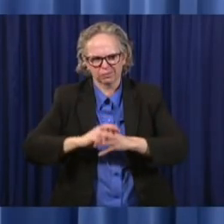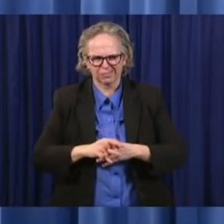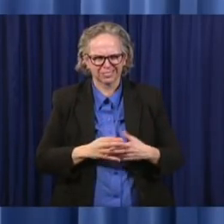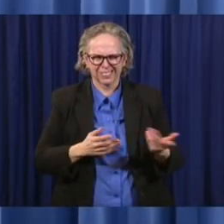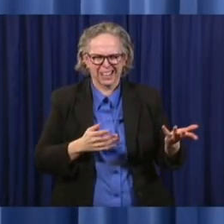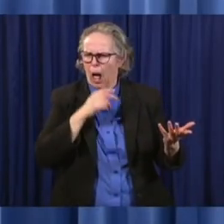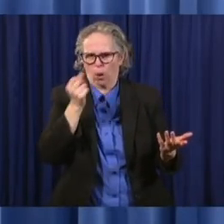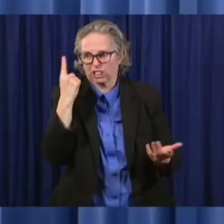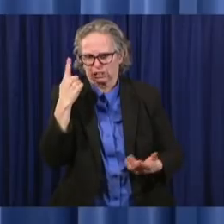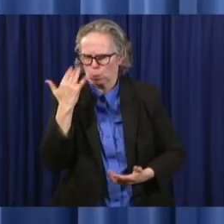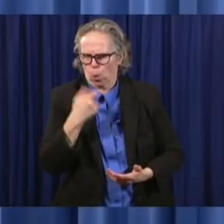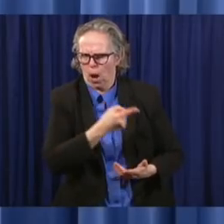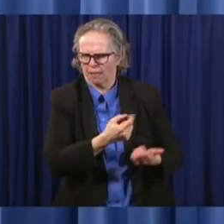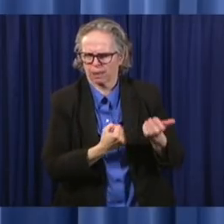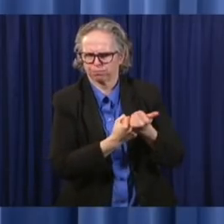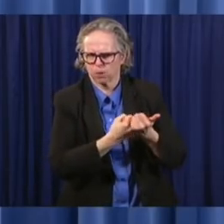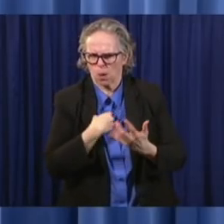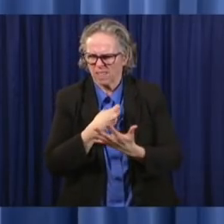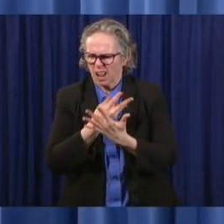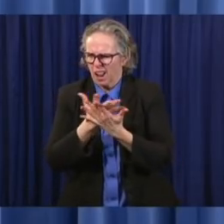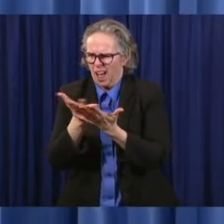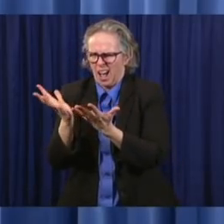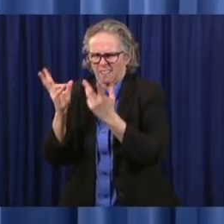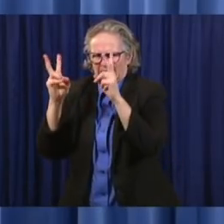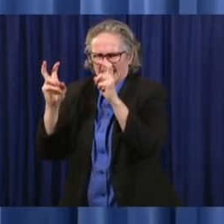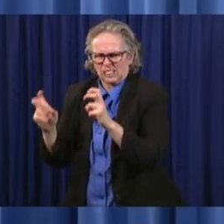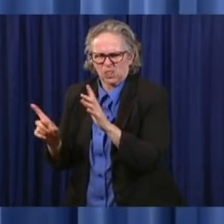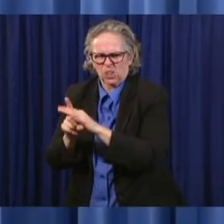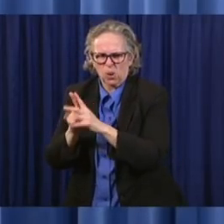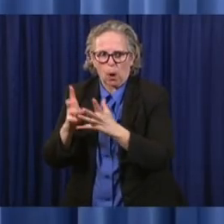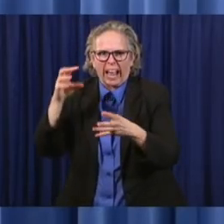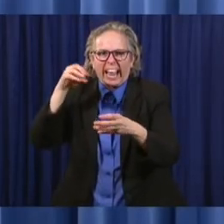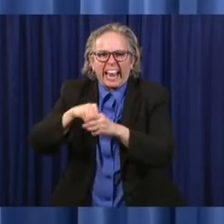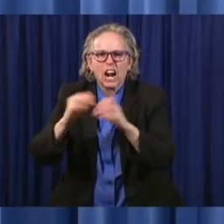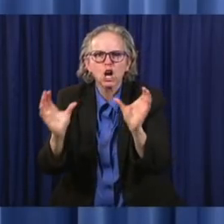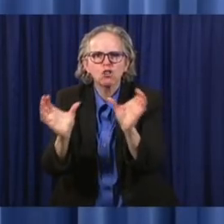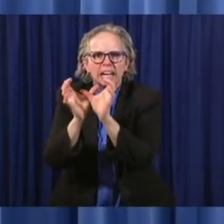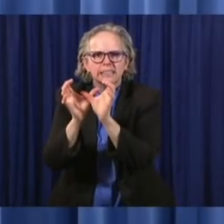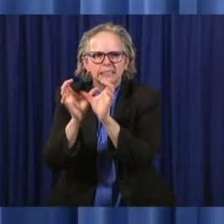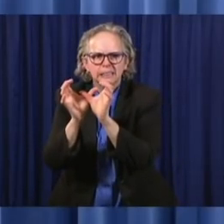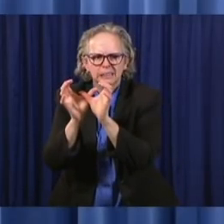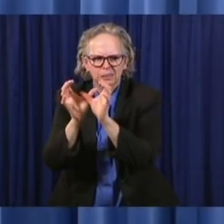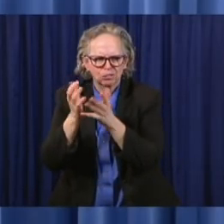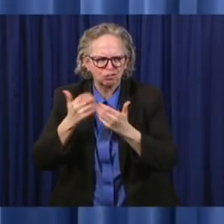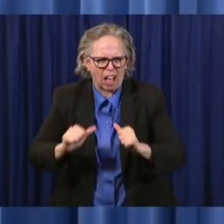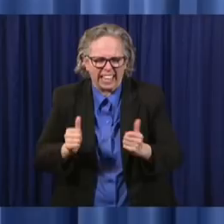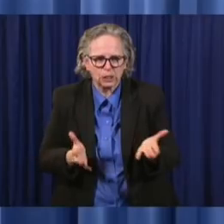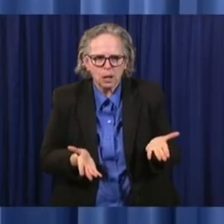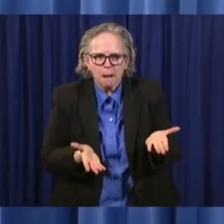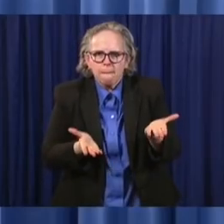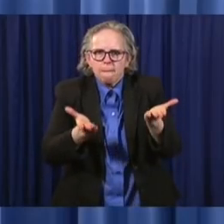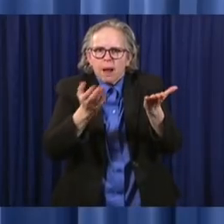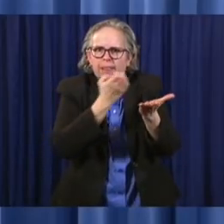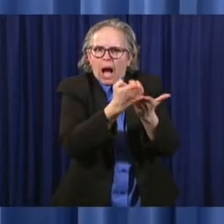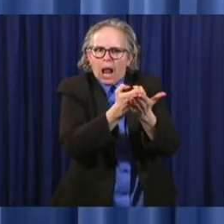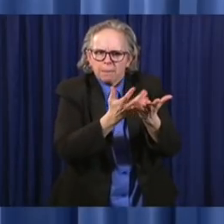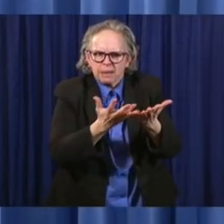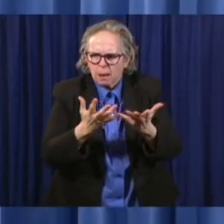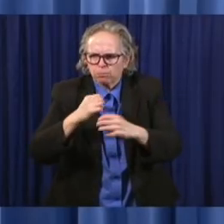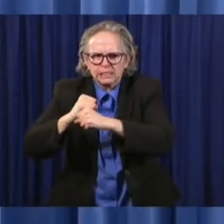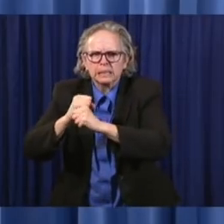with in Ohio. We're in the middle of a crisis. We're trying to bring the economy back. We're trying to protect Ohio